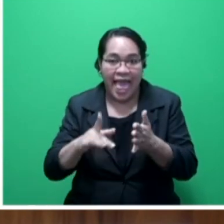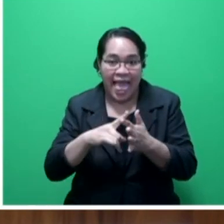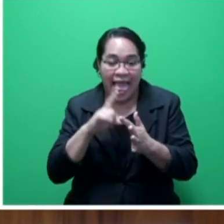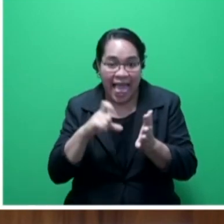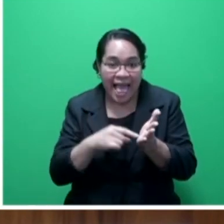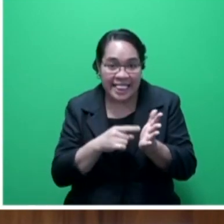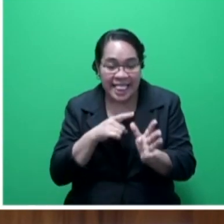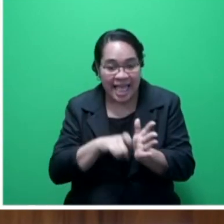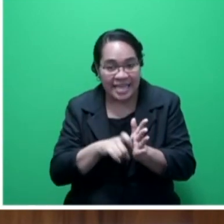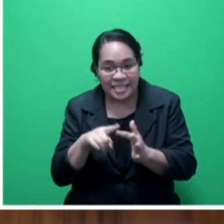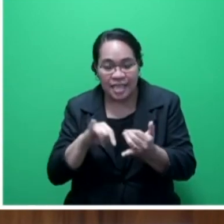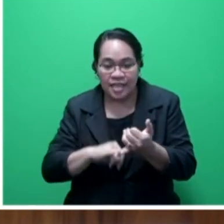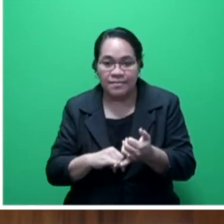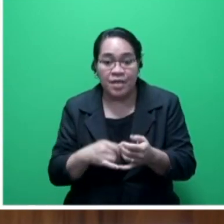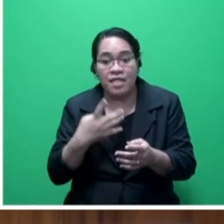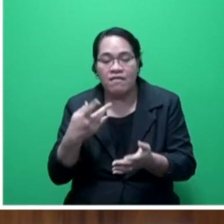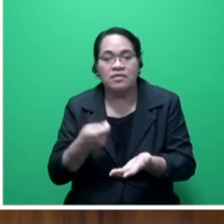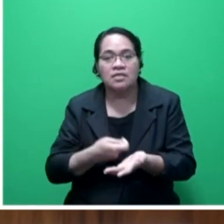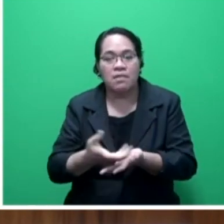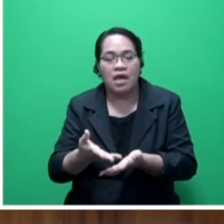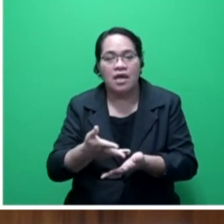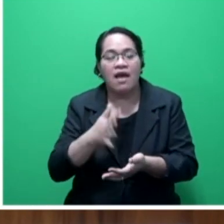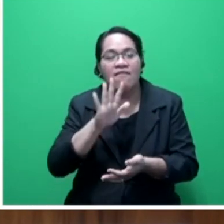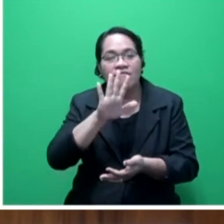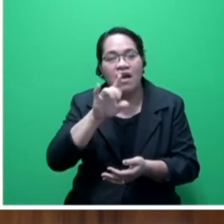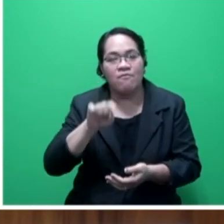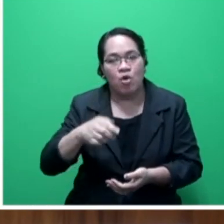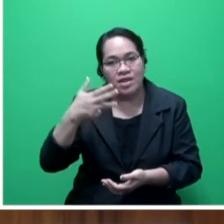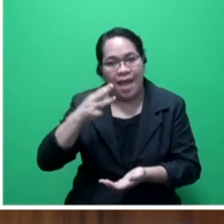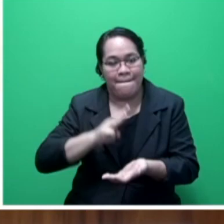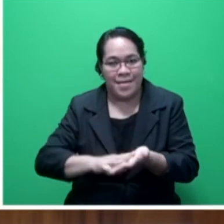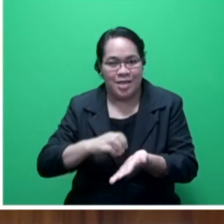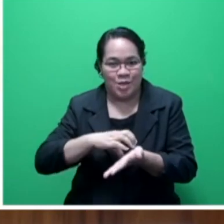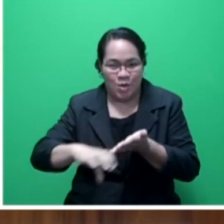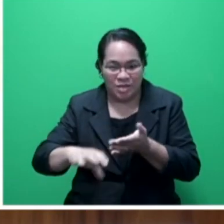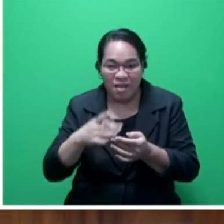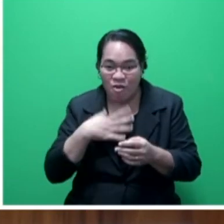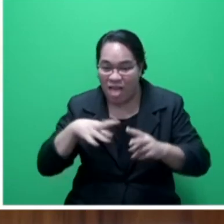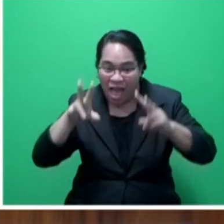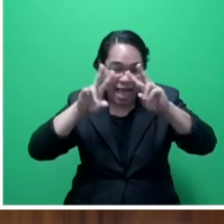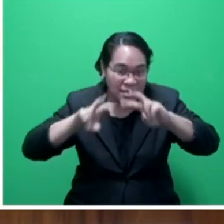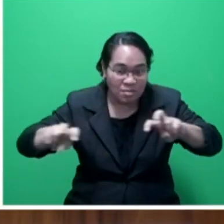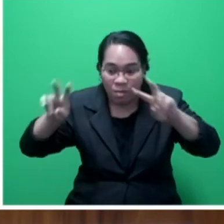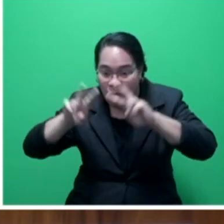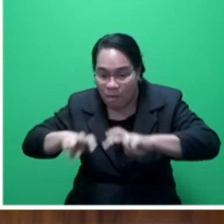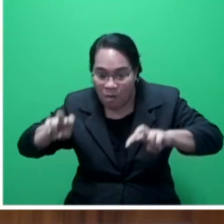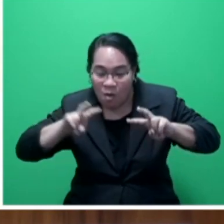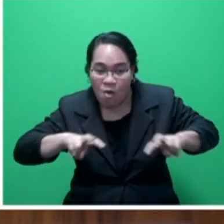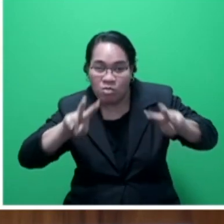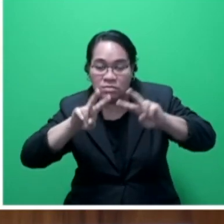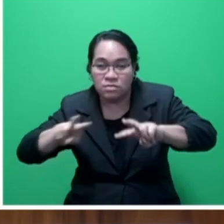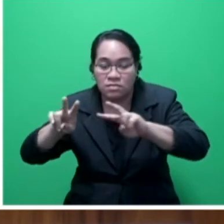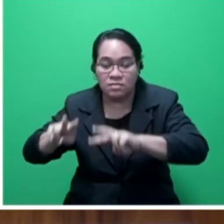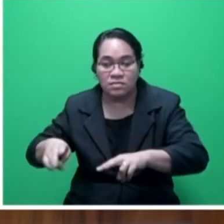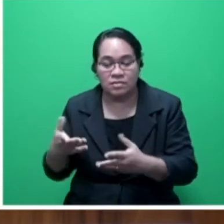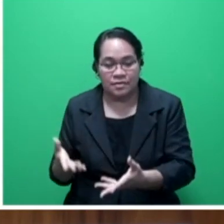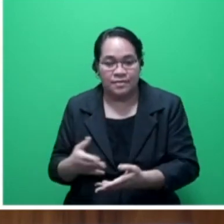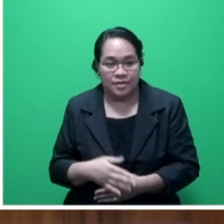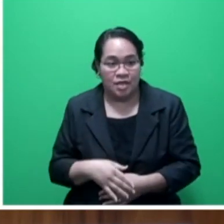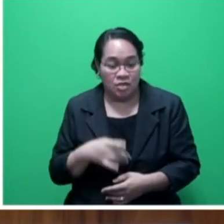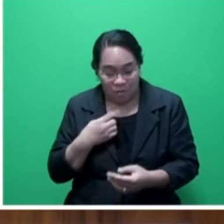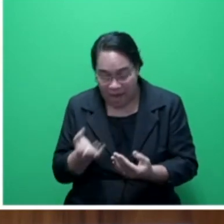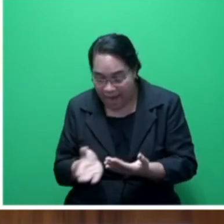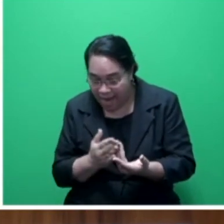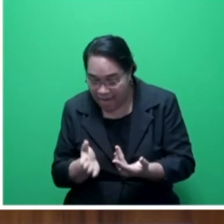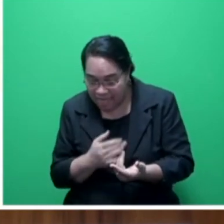already spent around $5.9 million in terms of the exploration. I won't go into a lot of the other